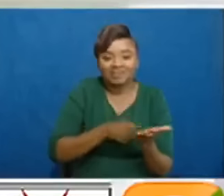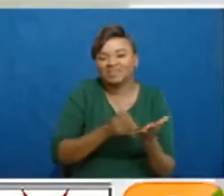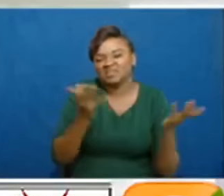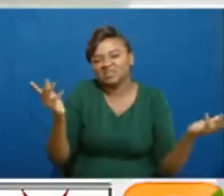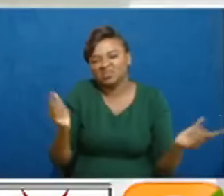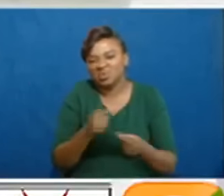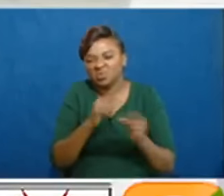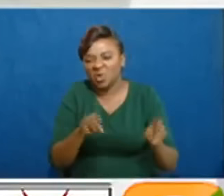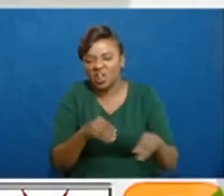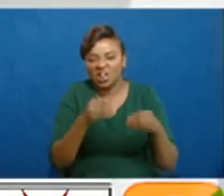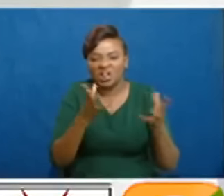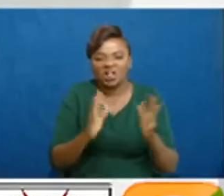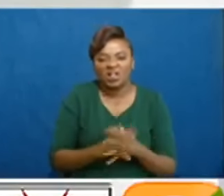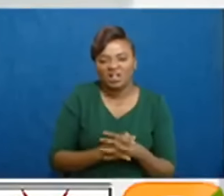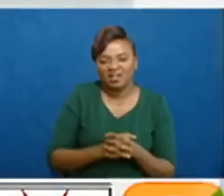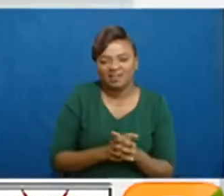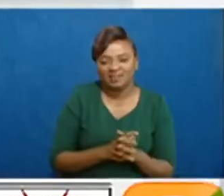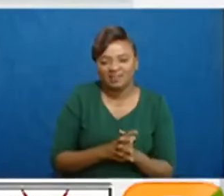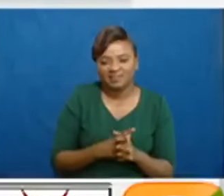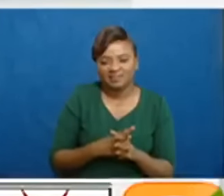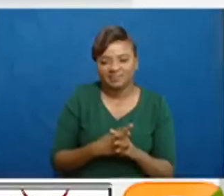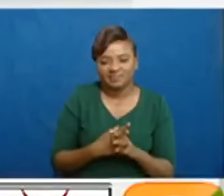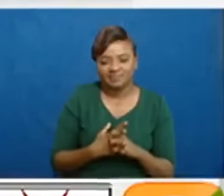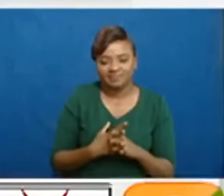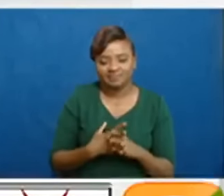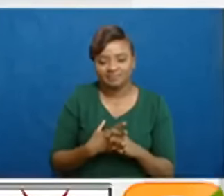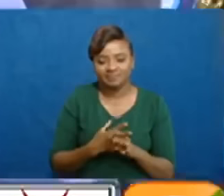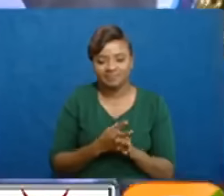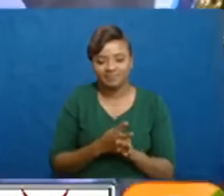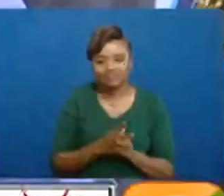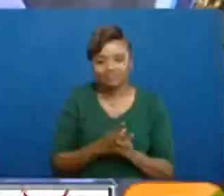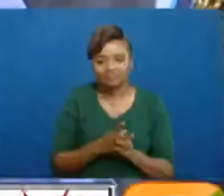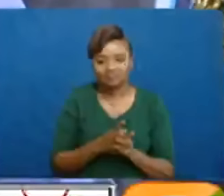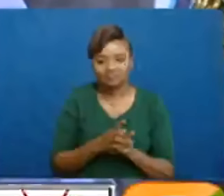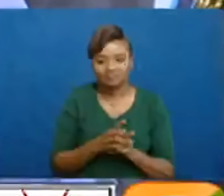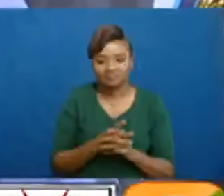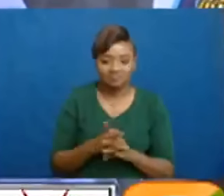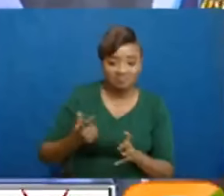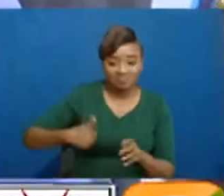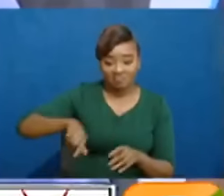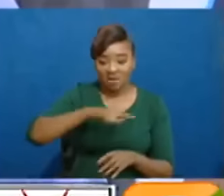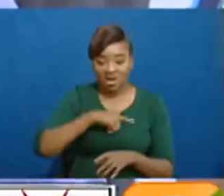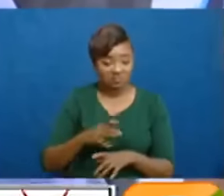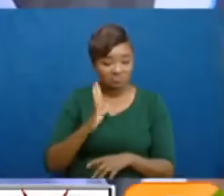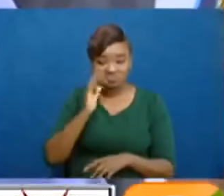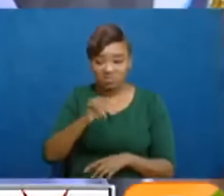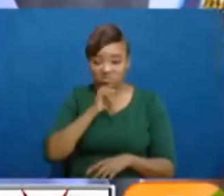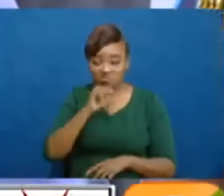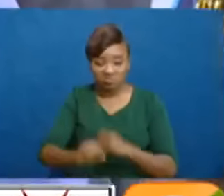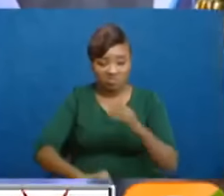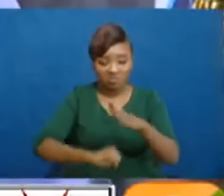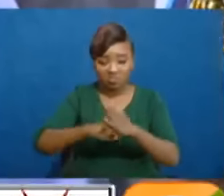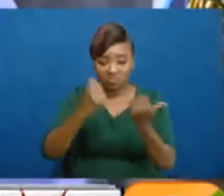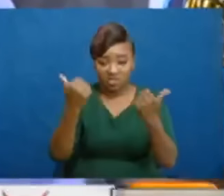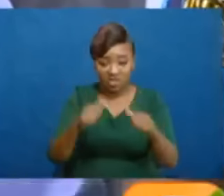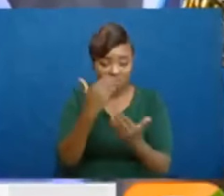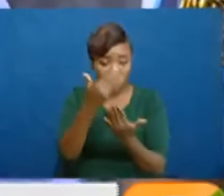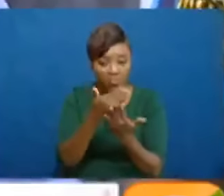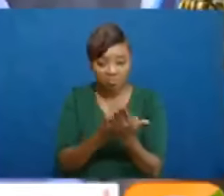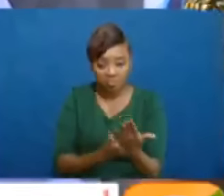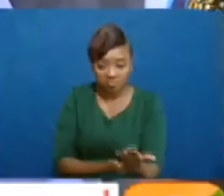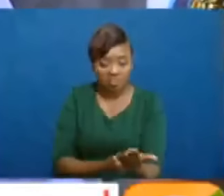giveaway under the Ruto undefined broad-based political arrangement. We shall not participate in or support the proposed Kenya